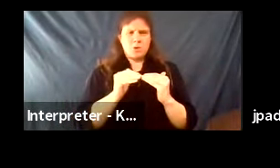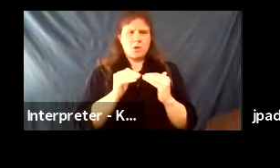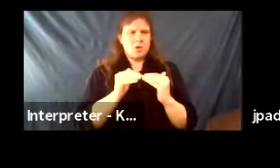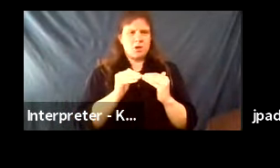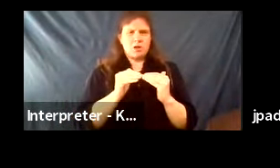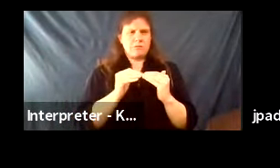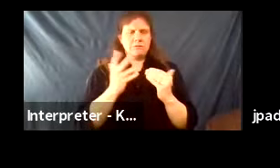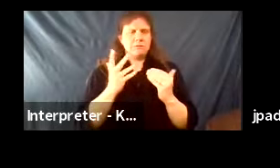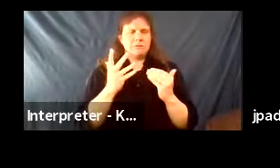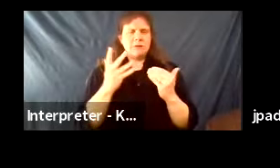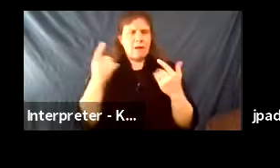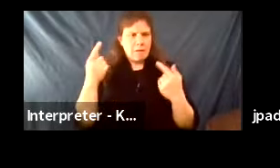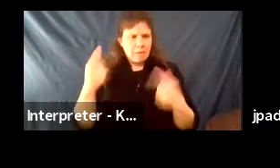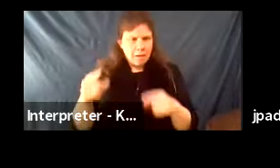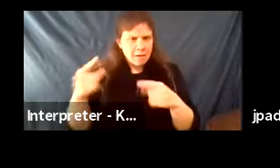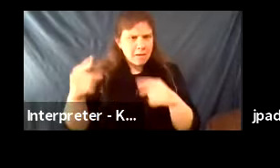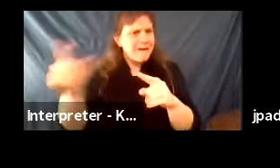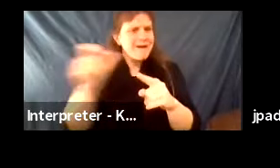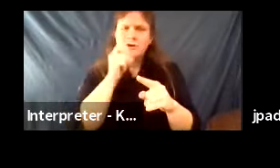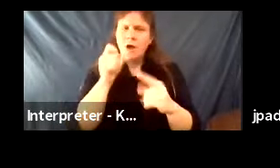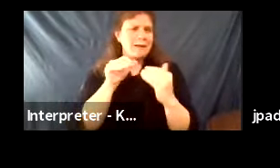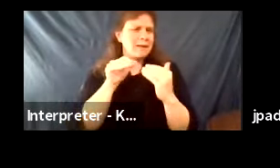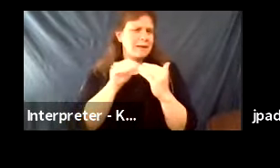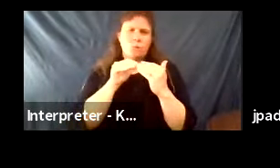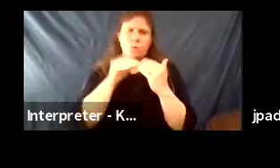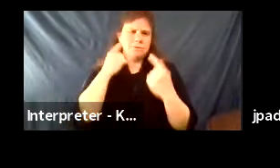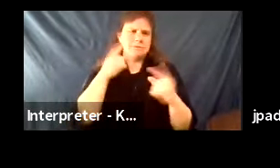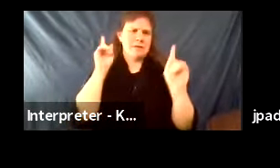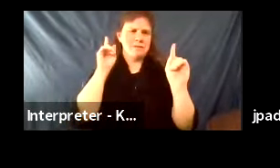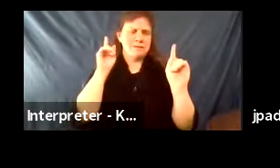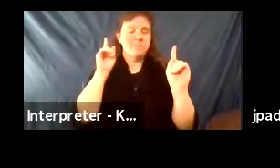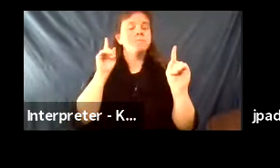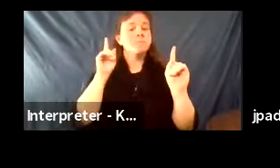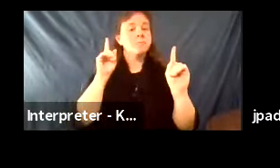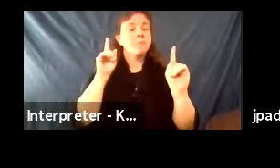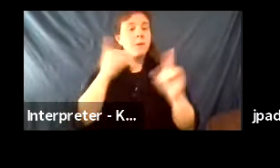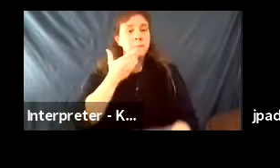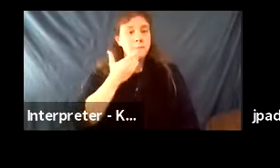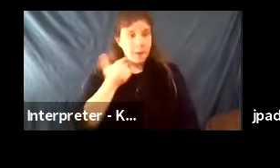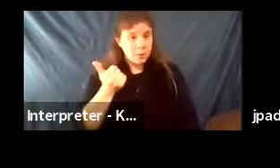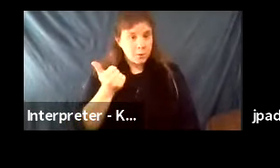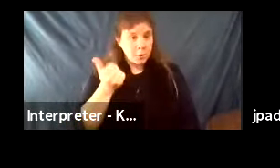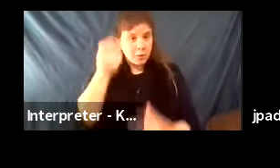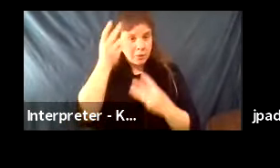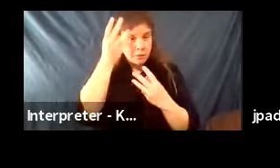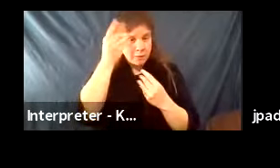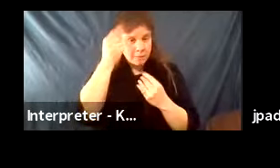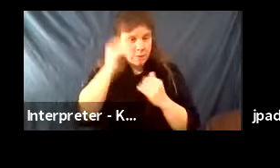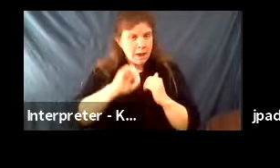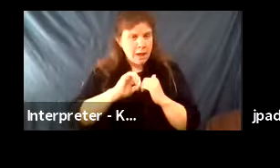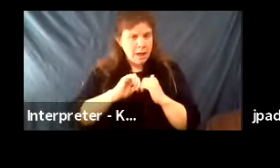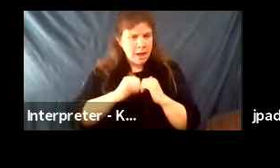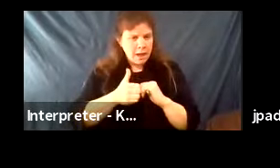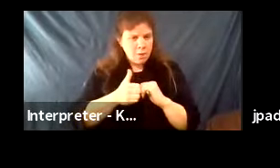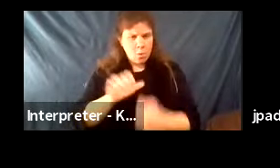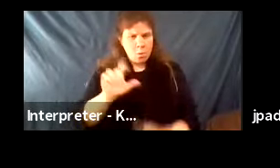all desire. I think instead we should really be thinking about how do we further sub-prioritize in